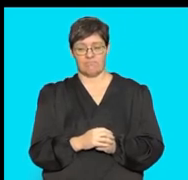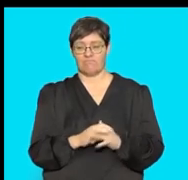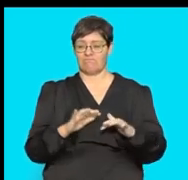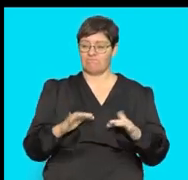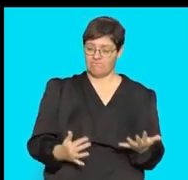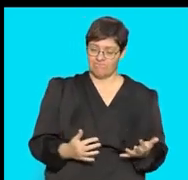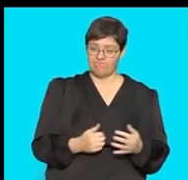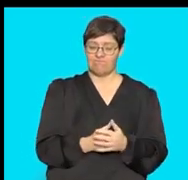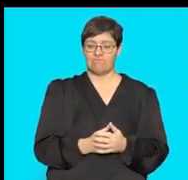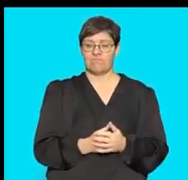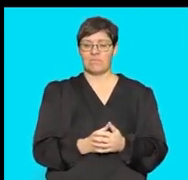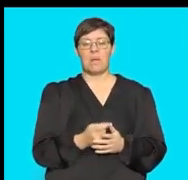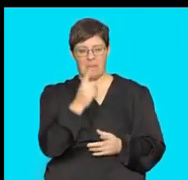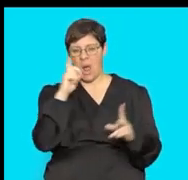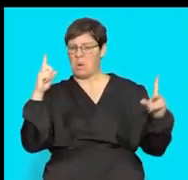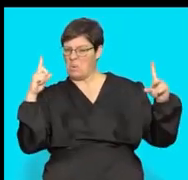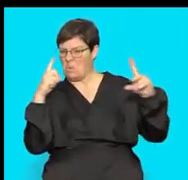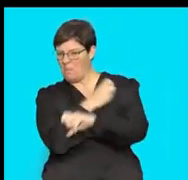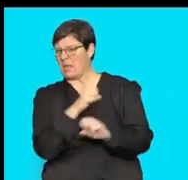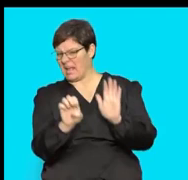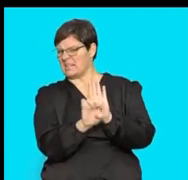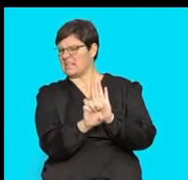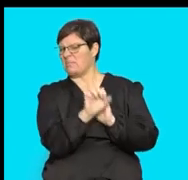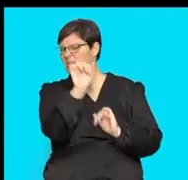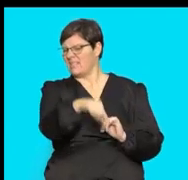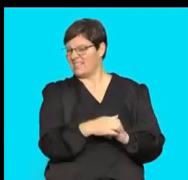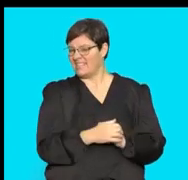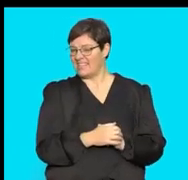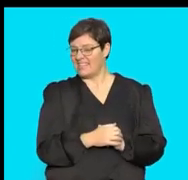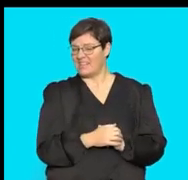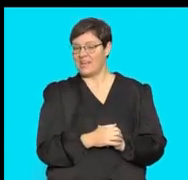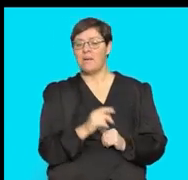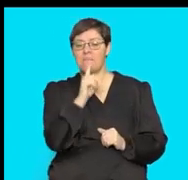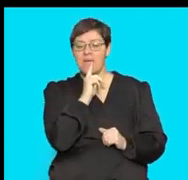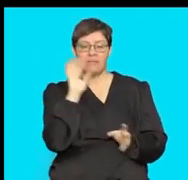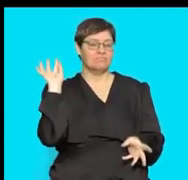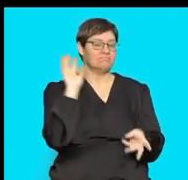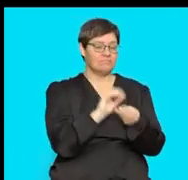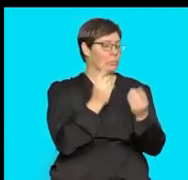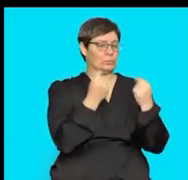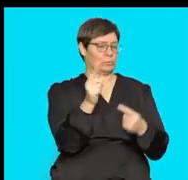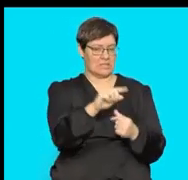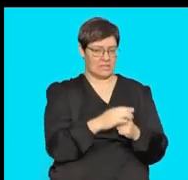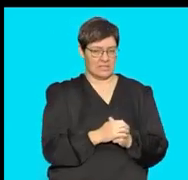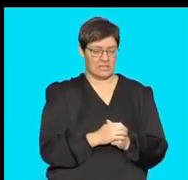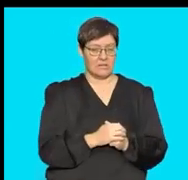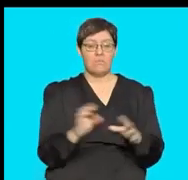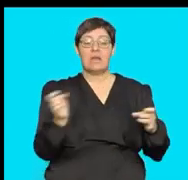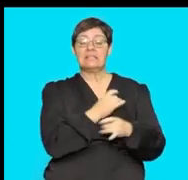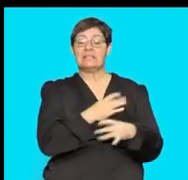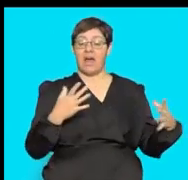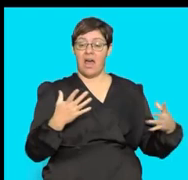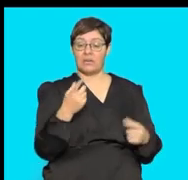So that was a bit of a complicated example. Let's just recap what we did.